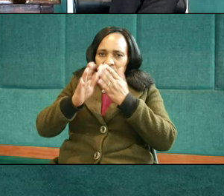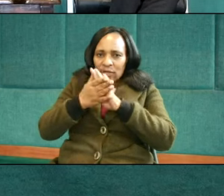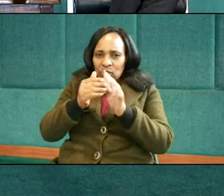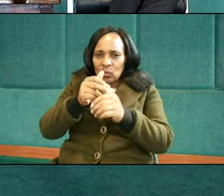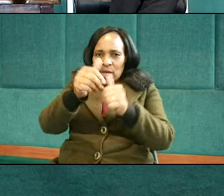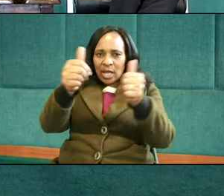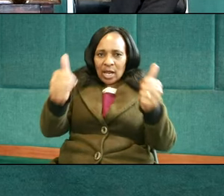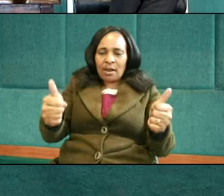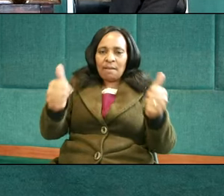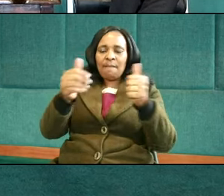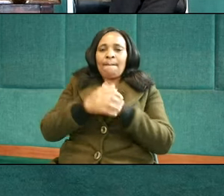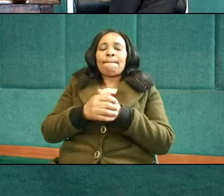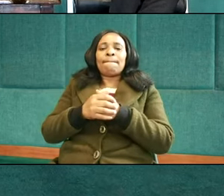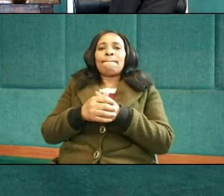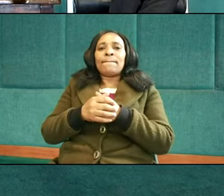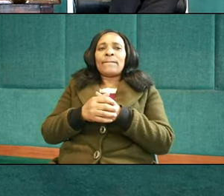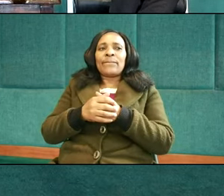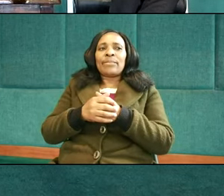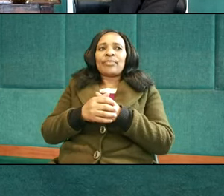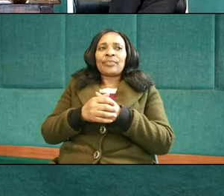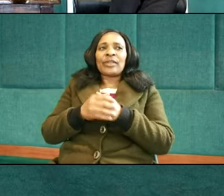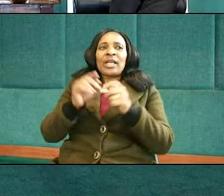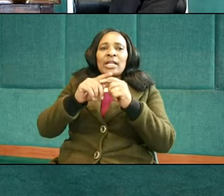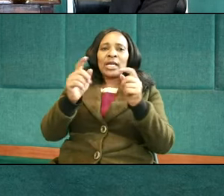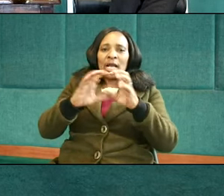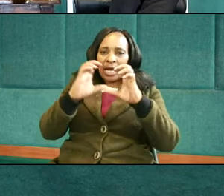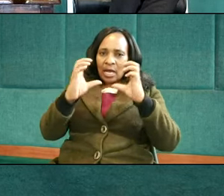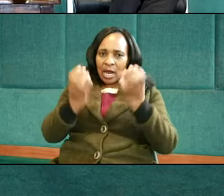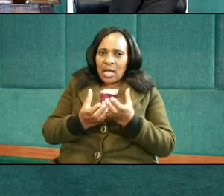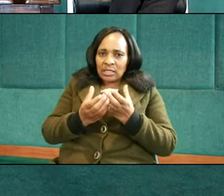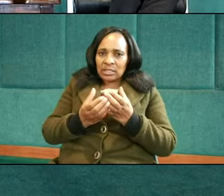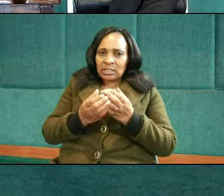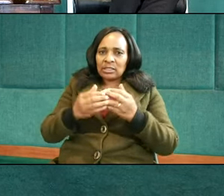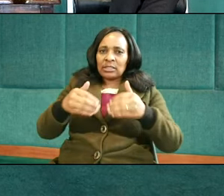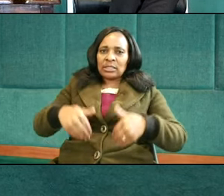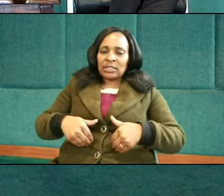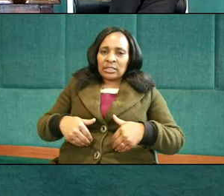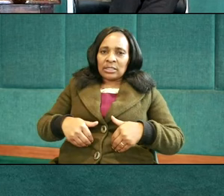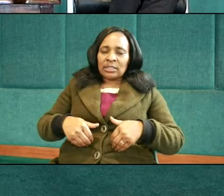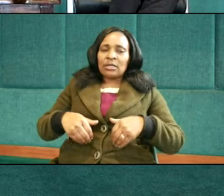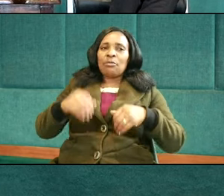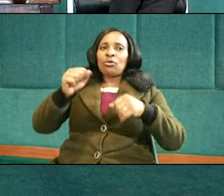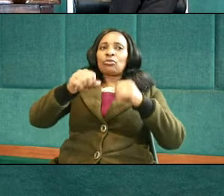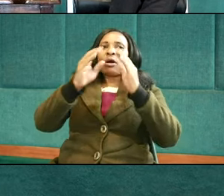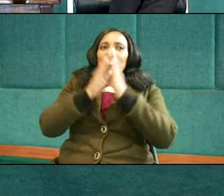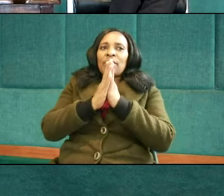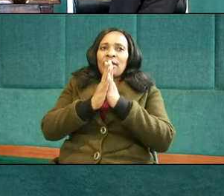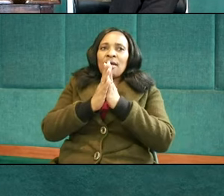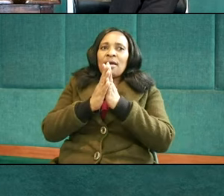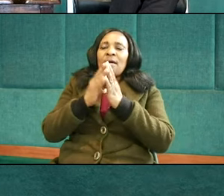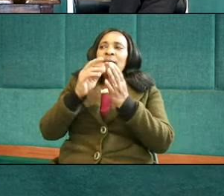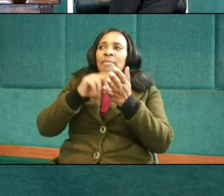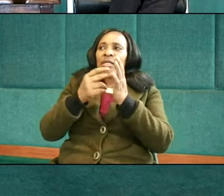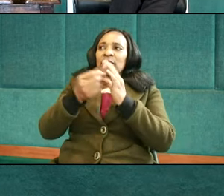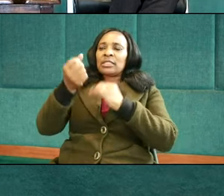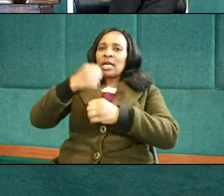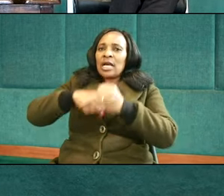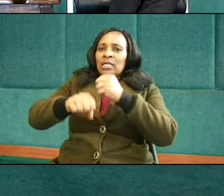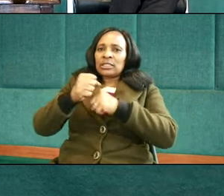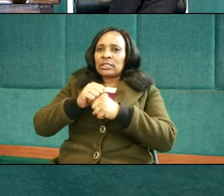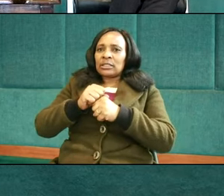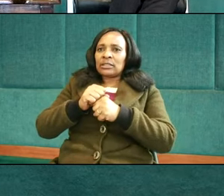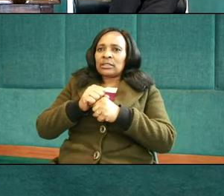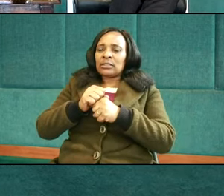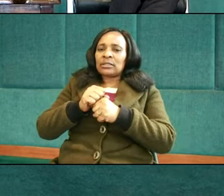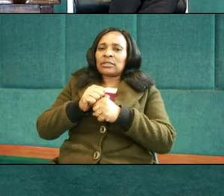easier. In teens class, we're exposed to a form of prayer. It's called ACTS. A, that stands